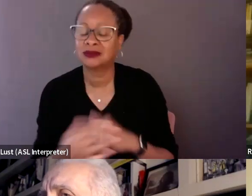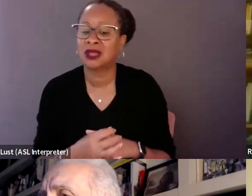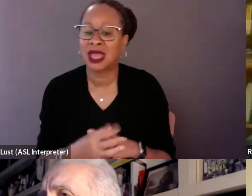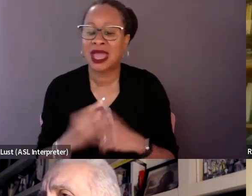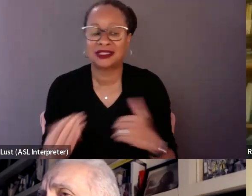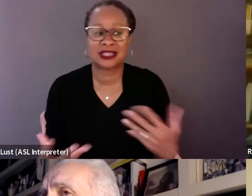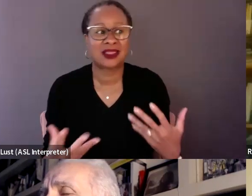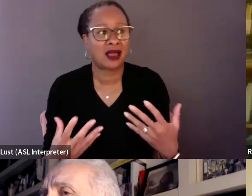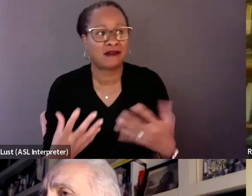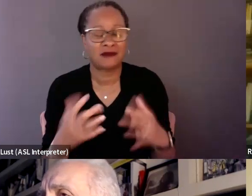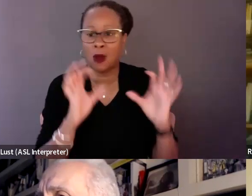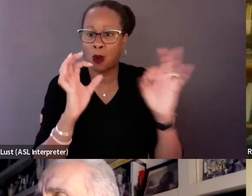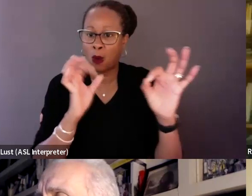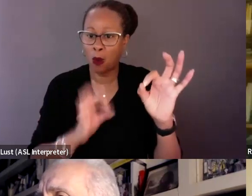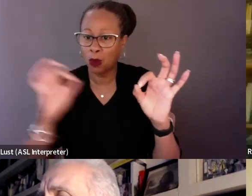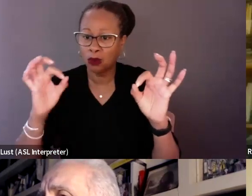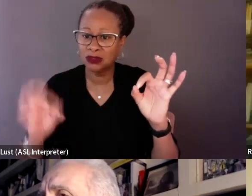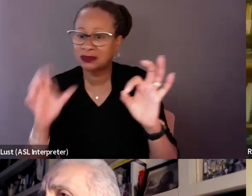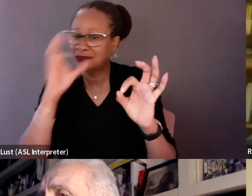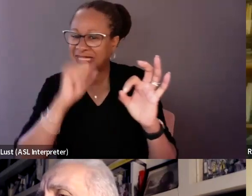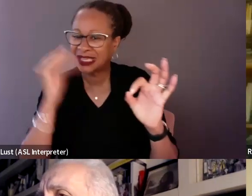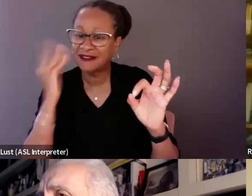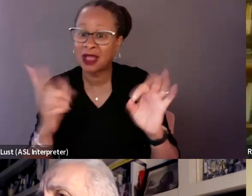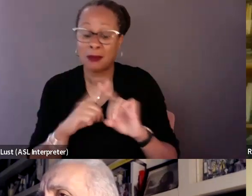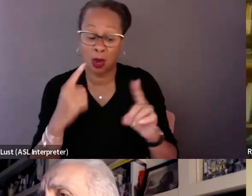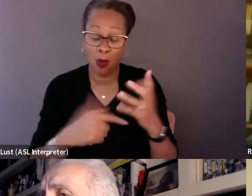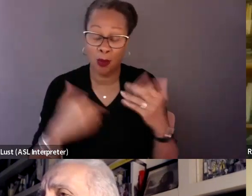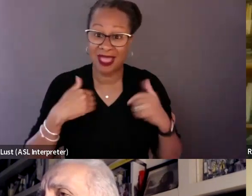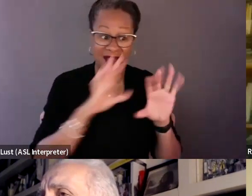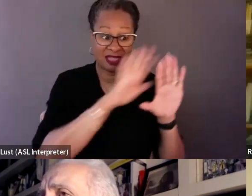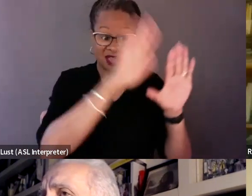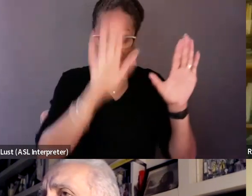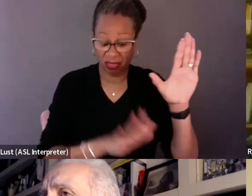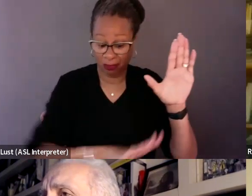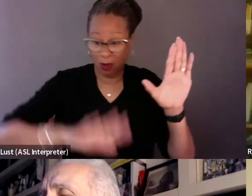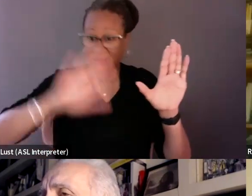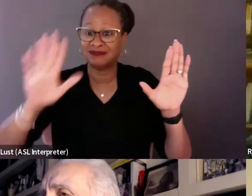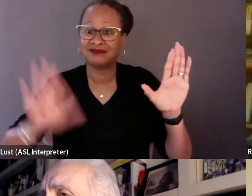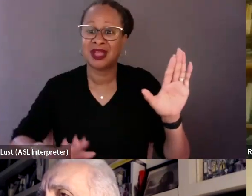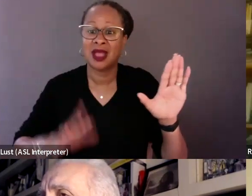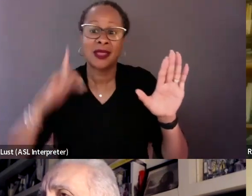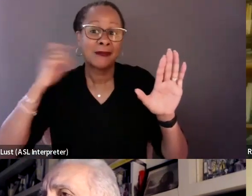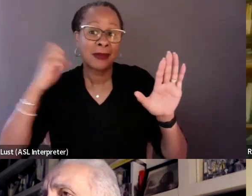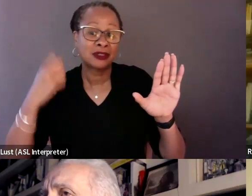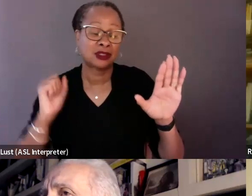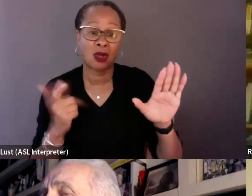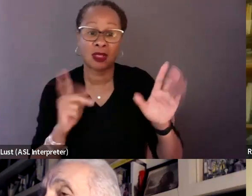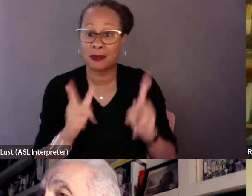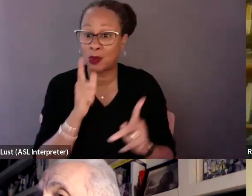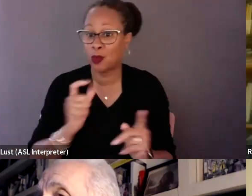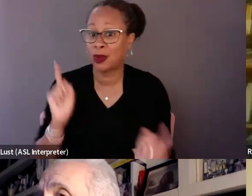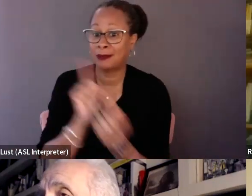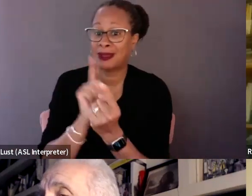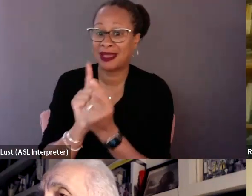real history. But what we have are the memories of all the people that we met, that